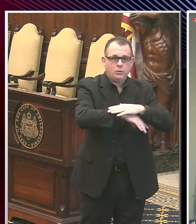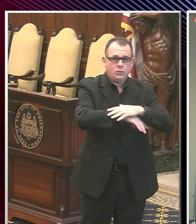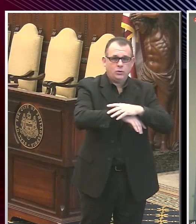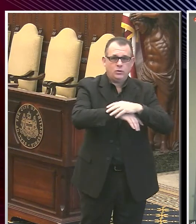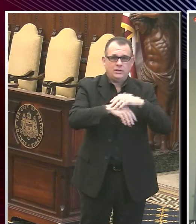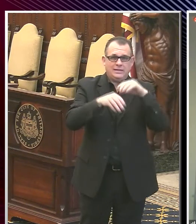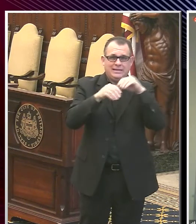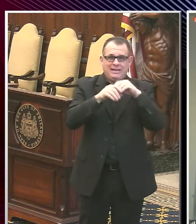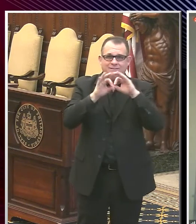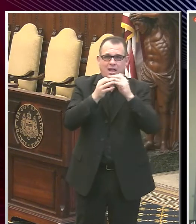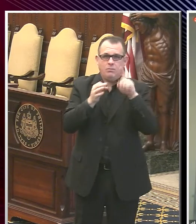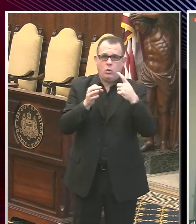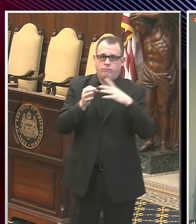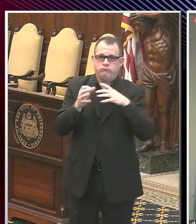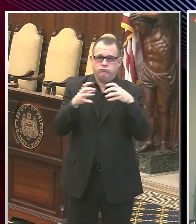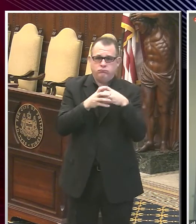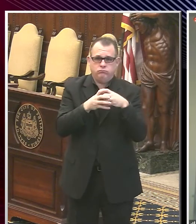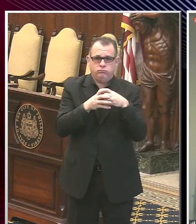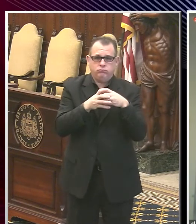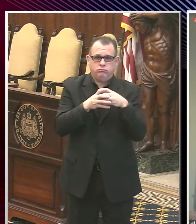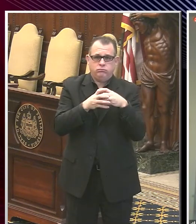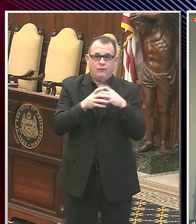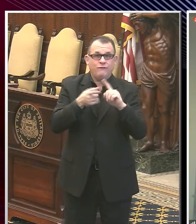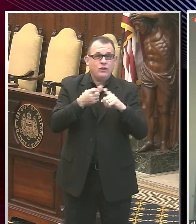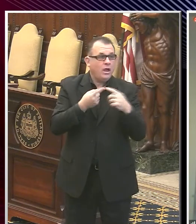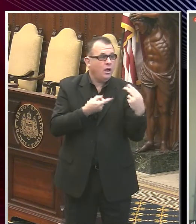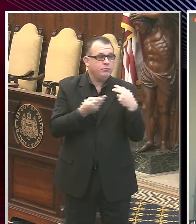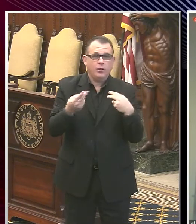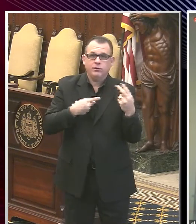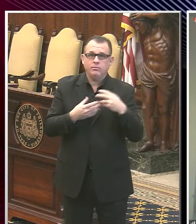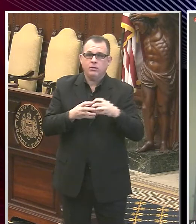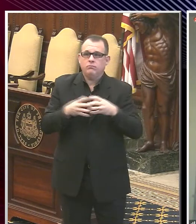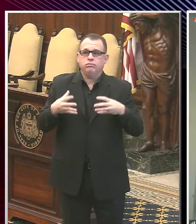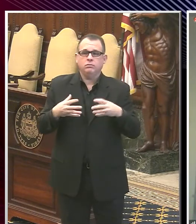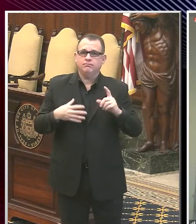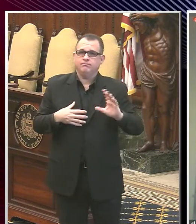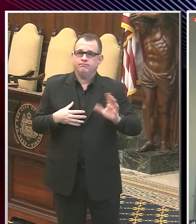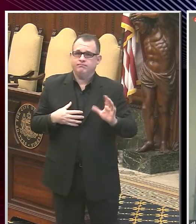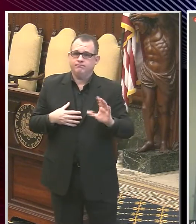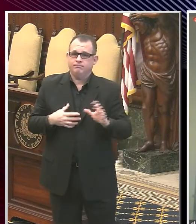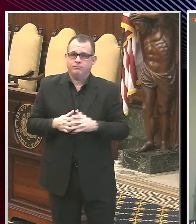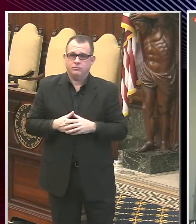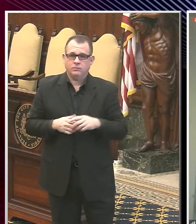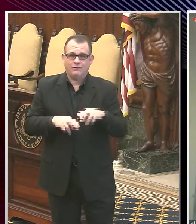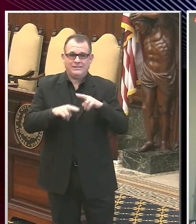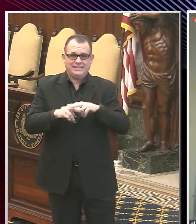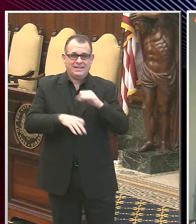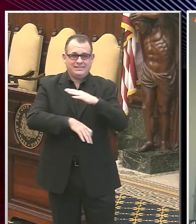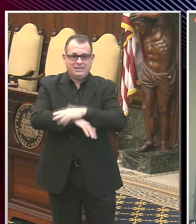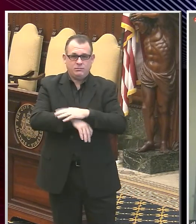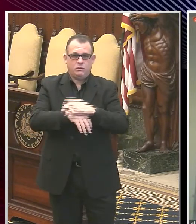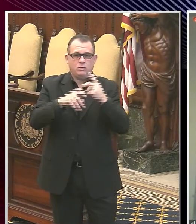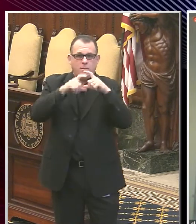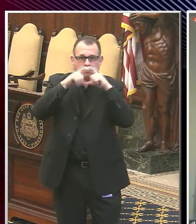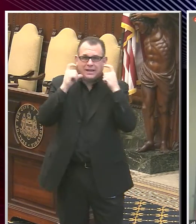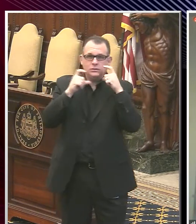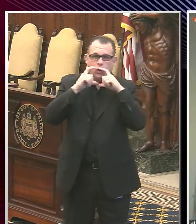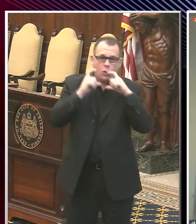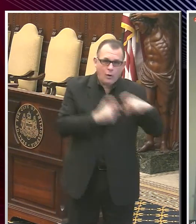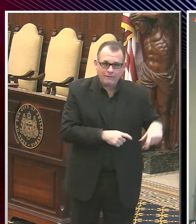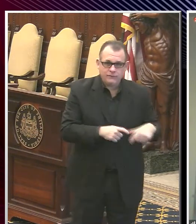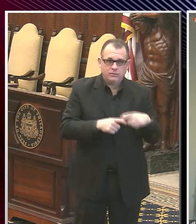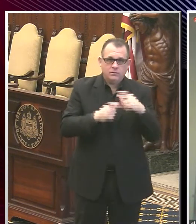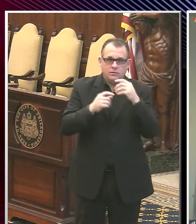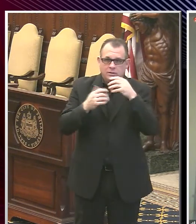only a household should be sitting at a table. So people should not be going out to dine with people who they don't live with, because when you're sitting at a table not wearing a mask,